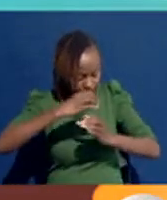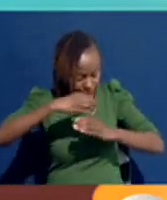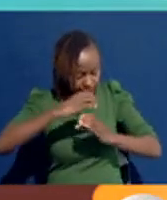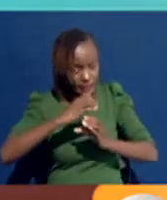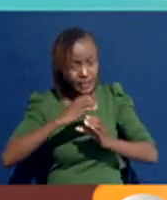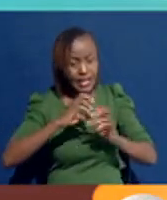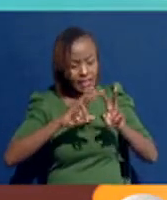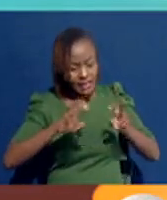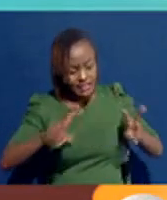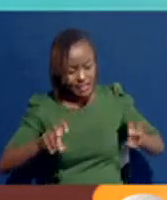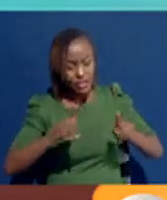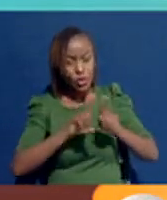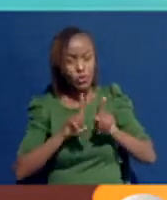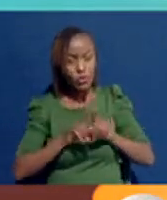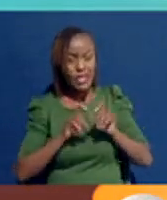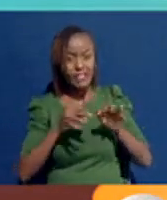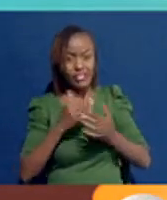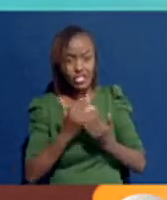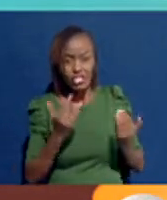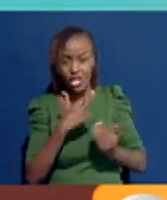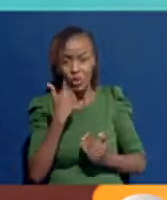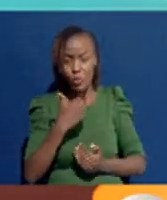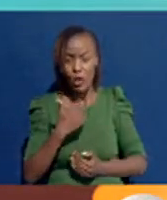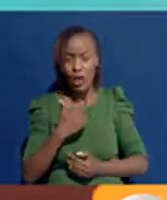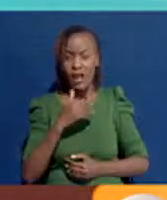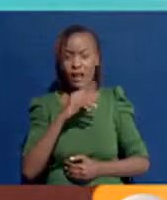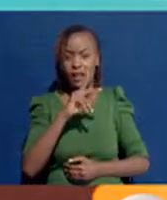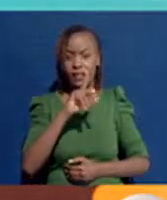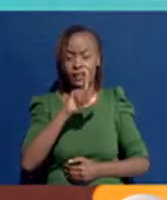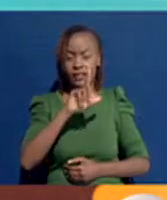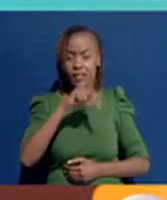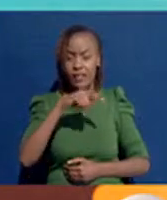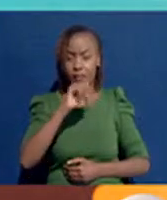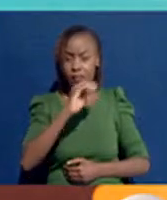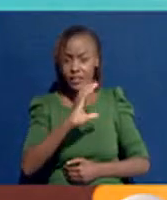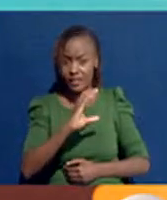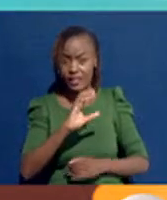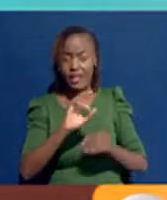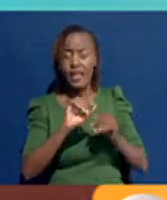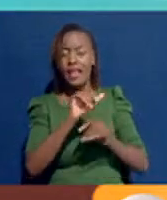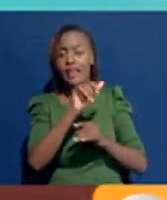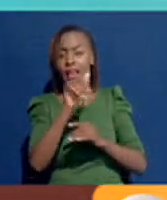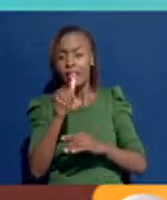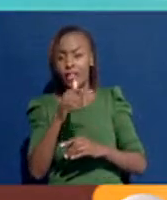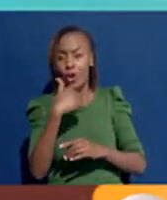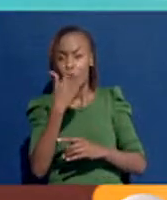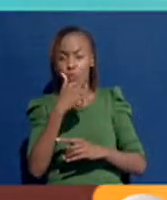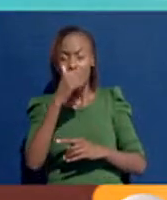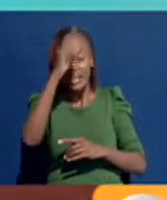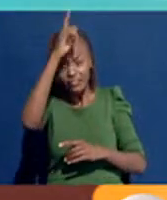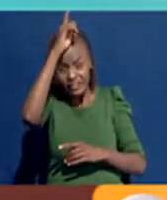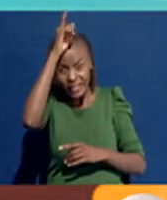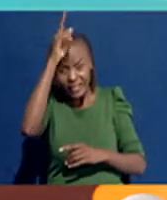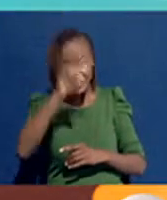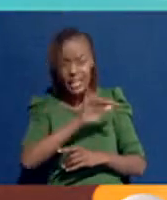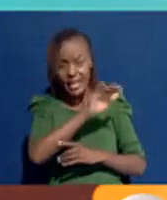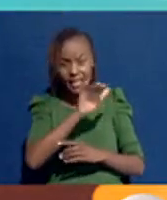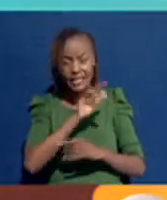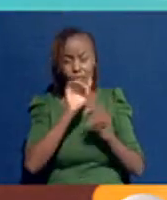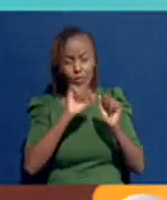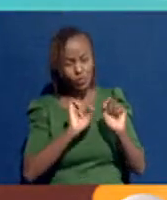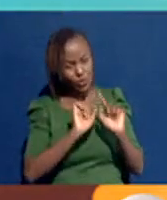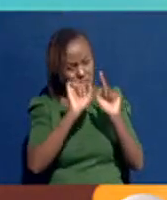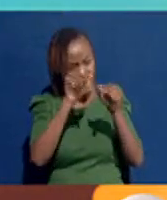these crypt children, they are calling. And also at surgery, mm-hmm. we are calling out those ones from the remote areas. Those are what are some